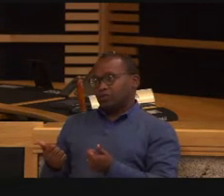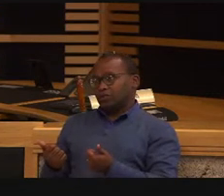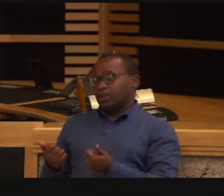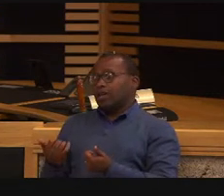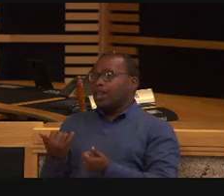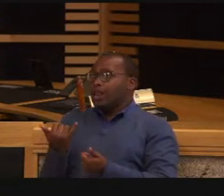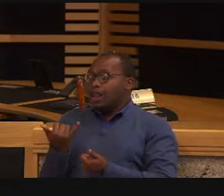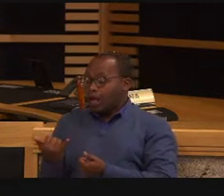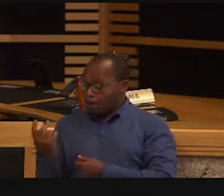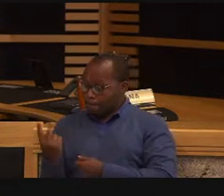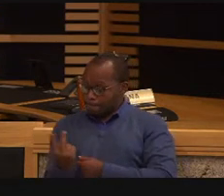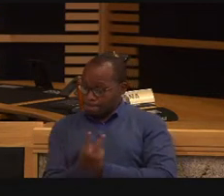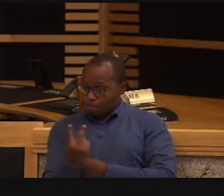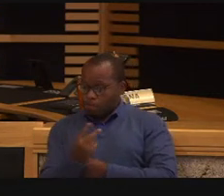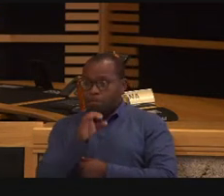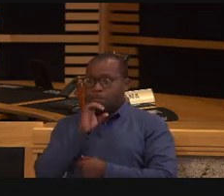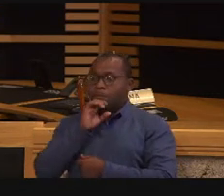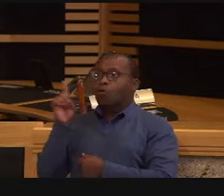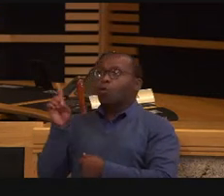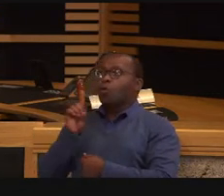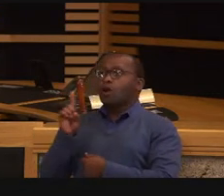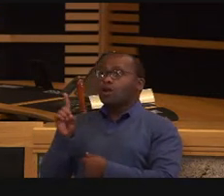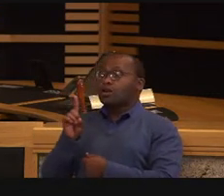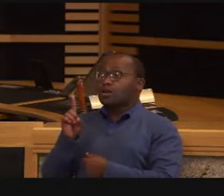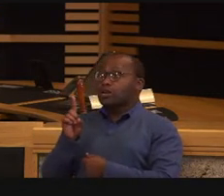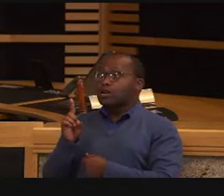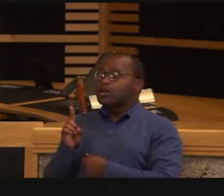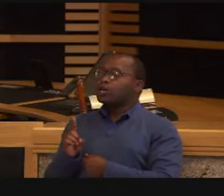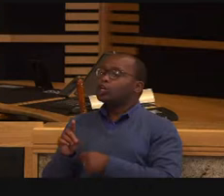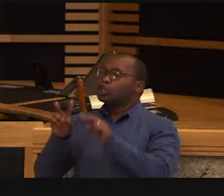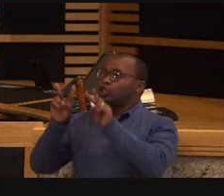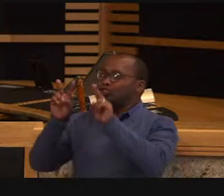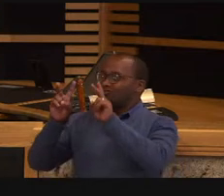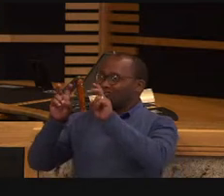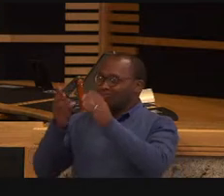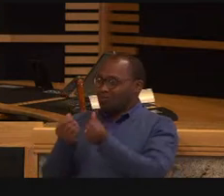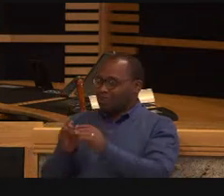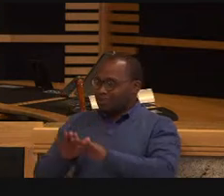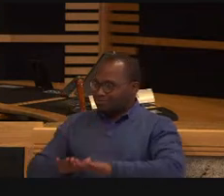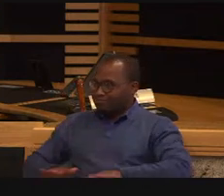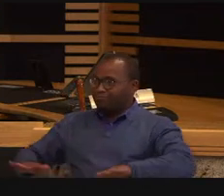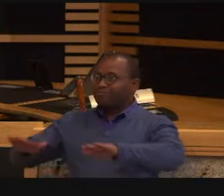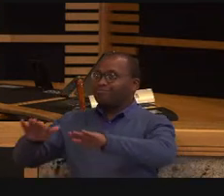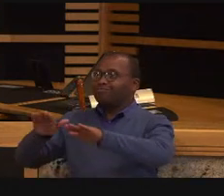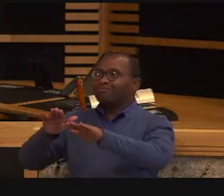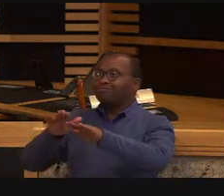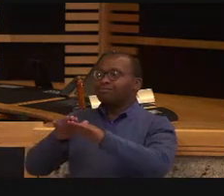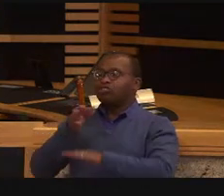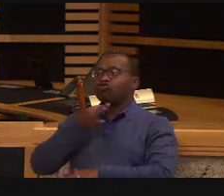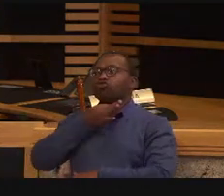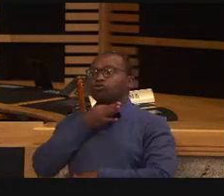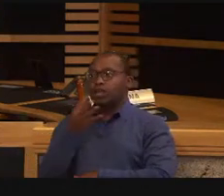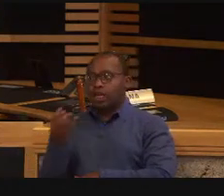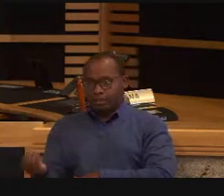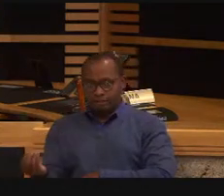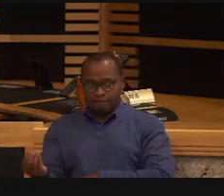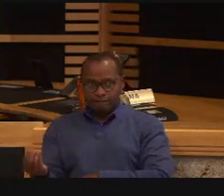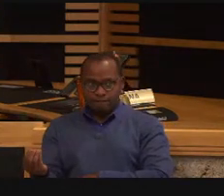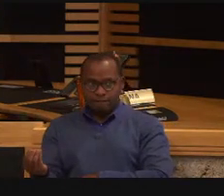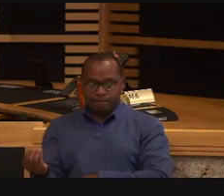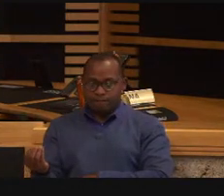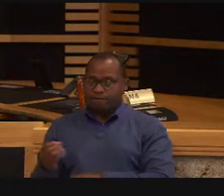scenarios mean that these land-rent strains are at risk, and we could be losing plant varieties that have potential benefits not